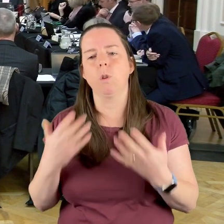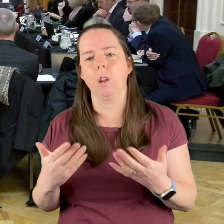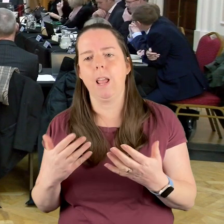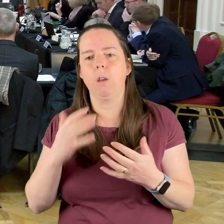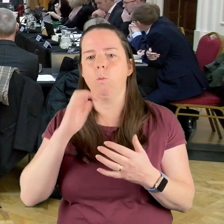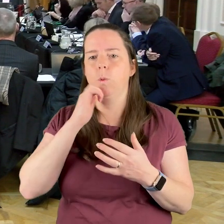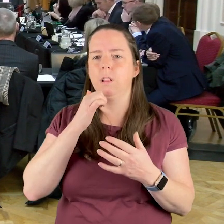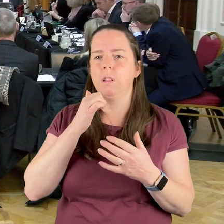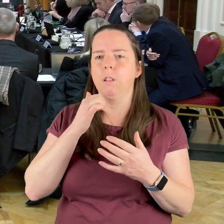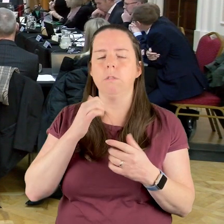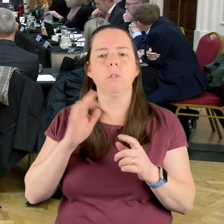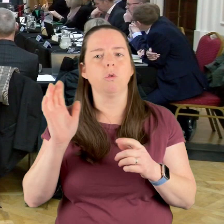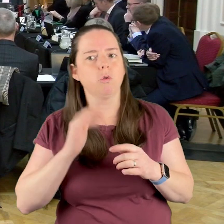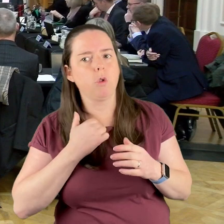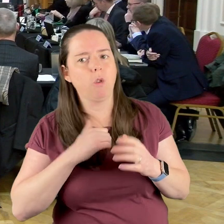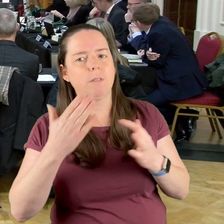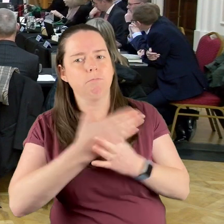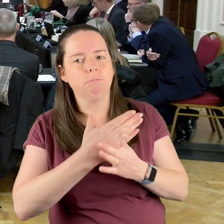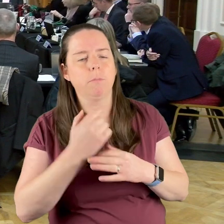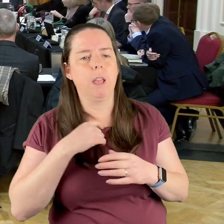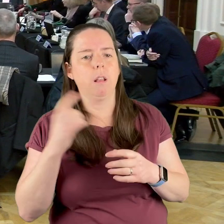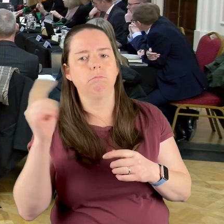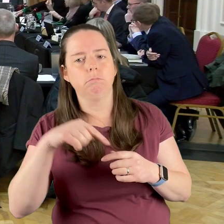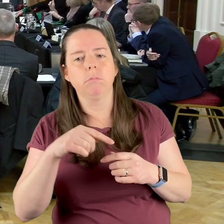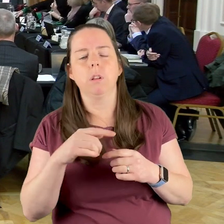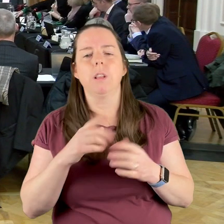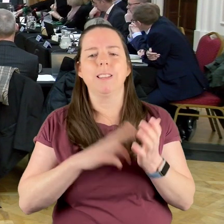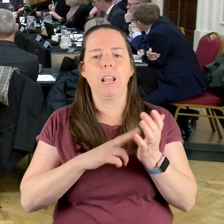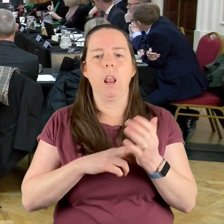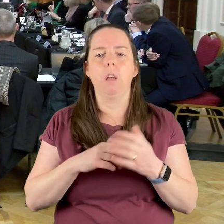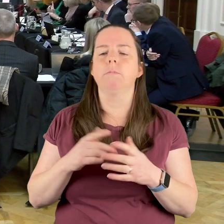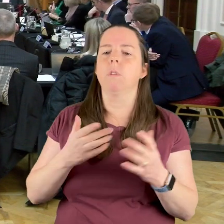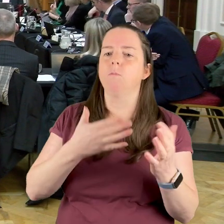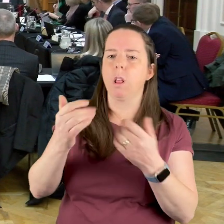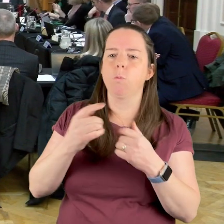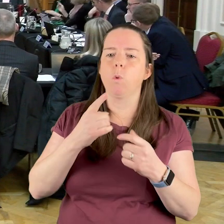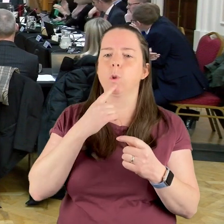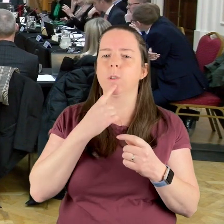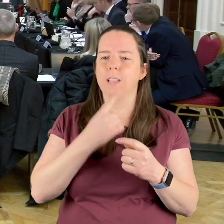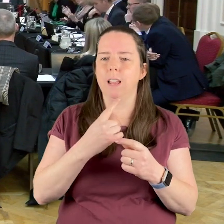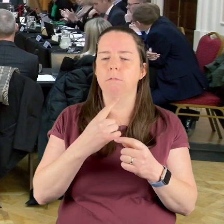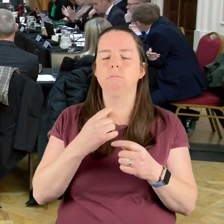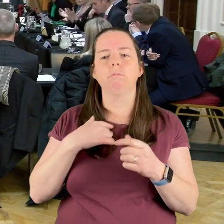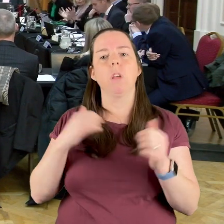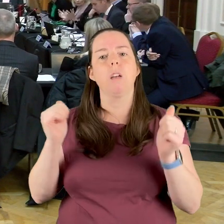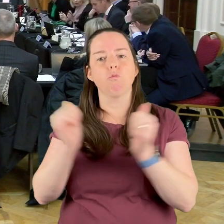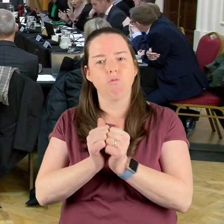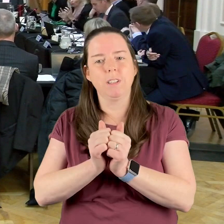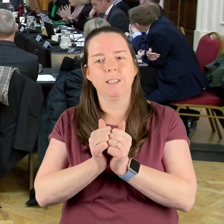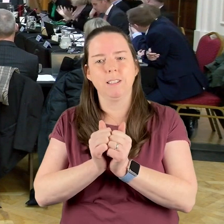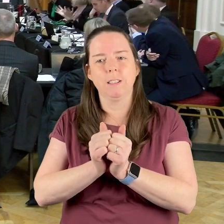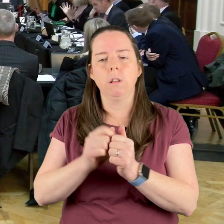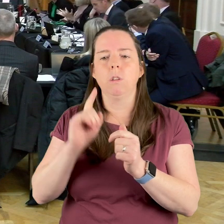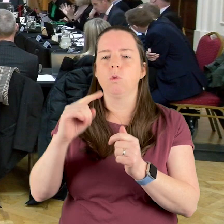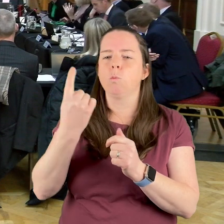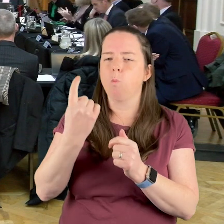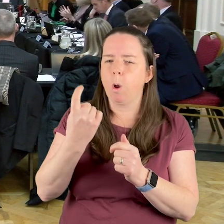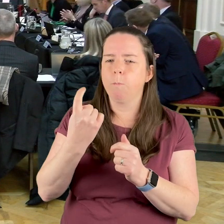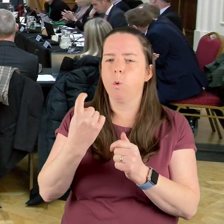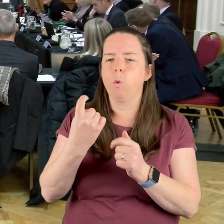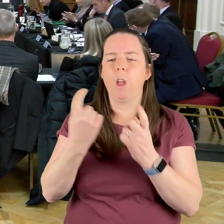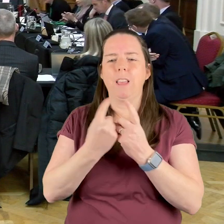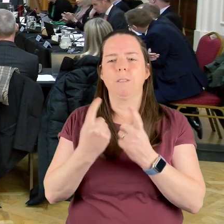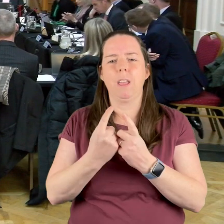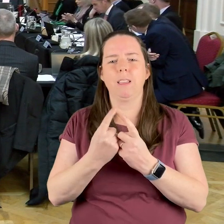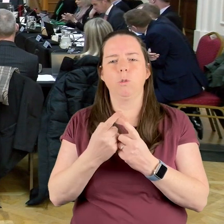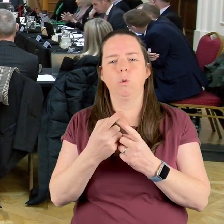well. Thank you. So I'm now going to... May I just come back? Sorry, go on, Nicola. So all very welcome